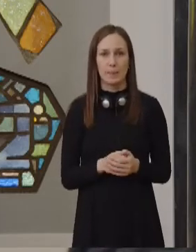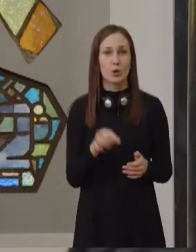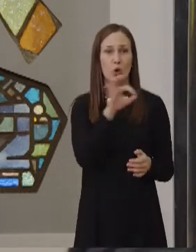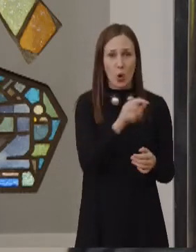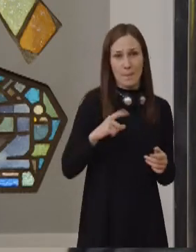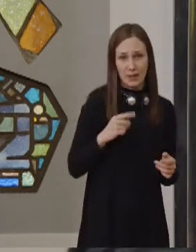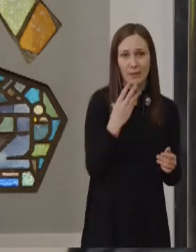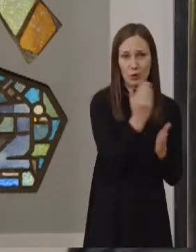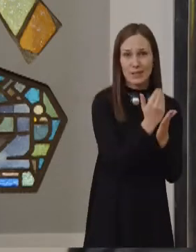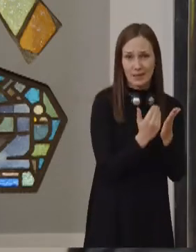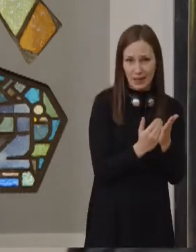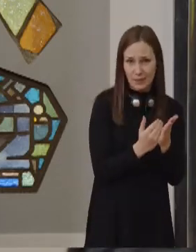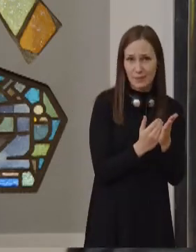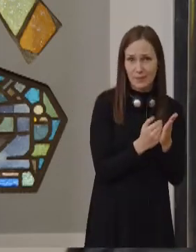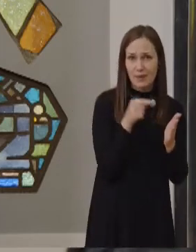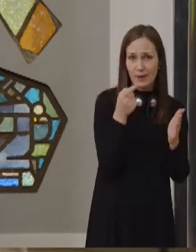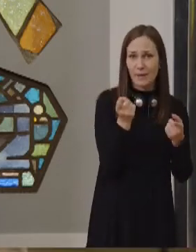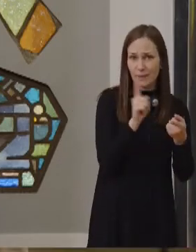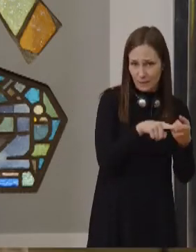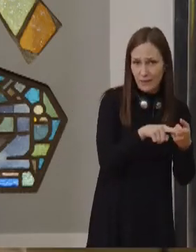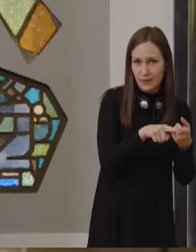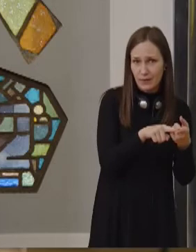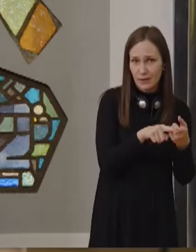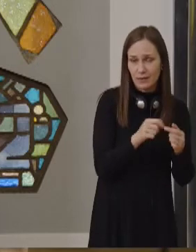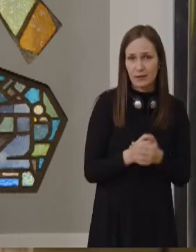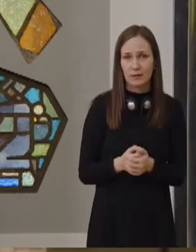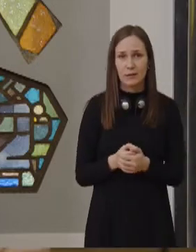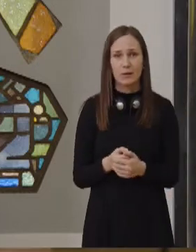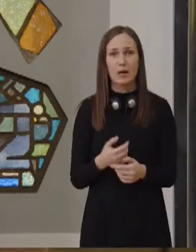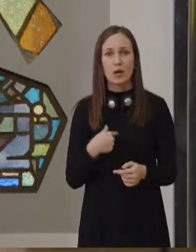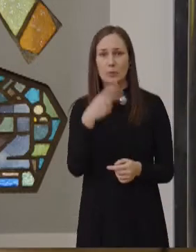But is the law on partnership the means for